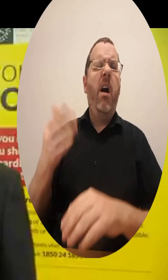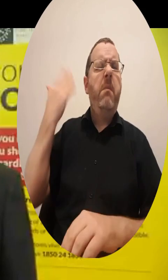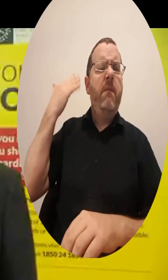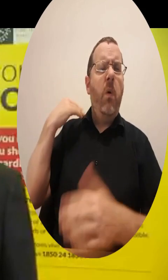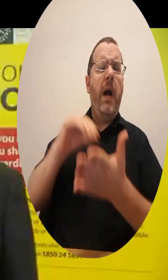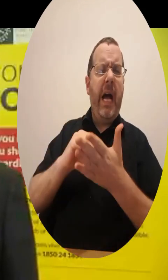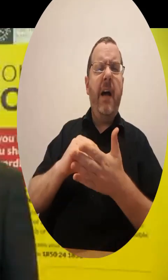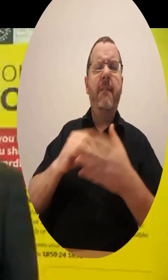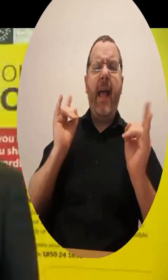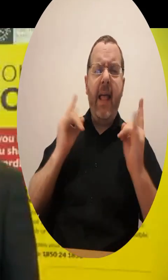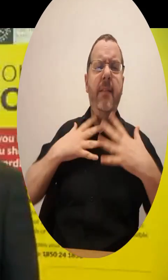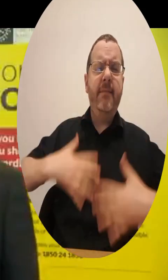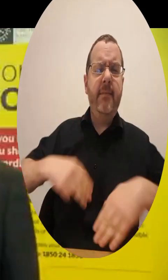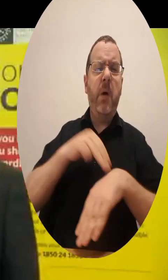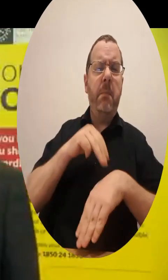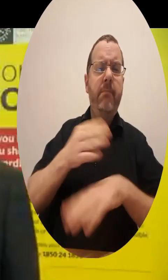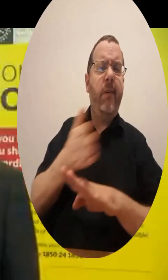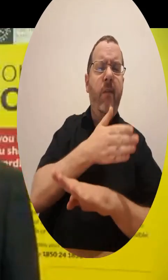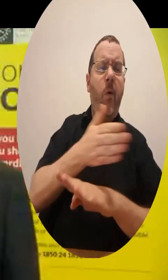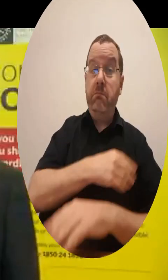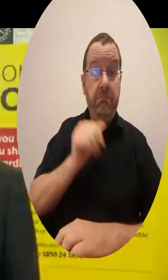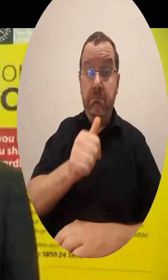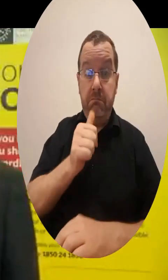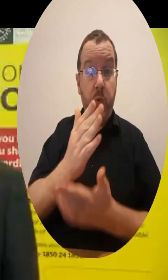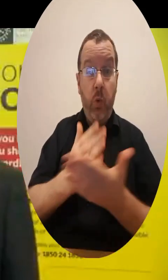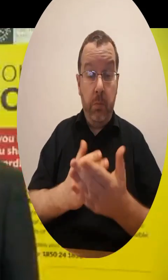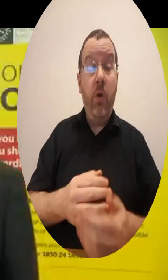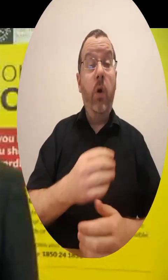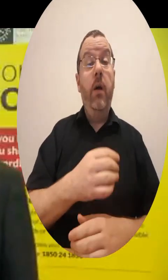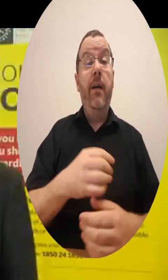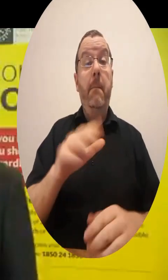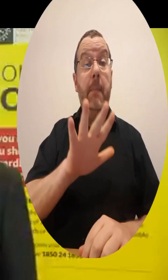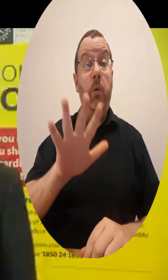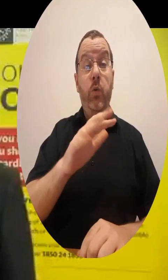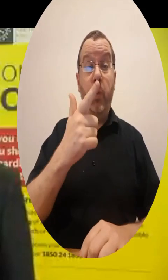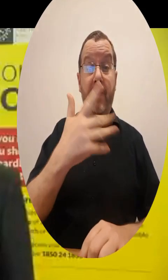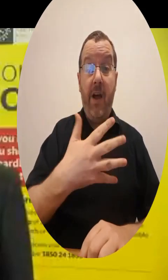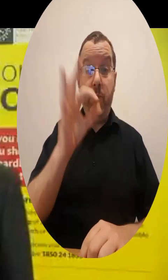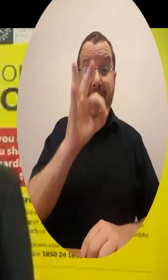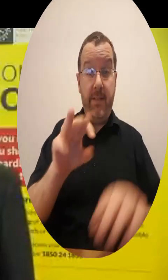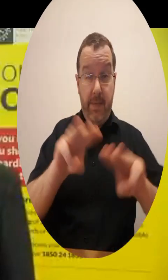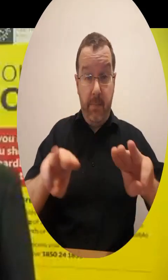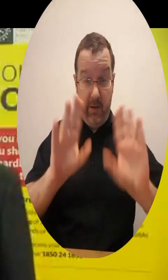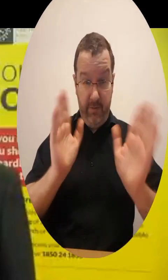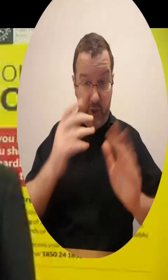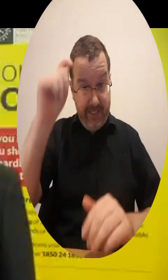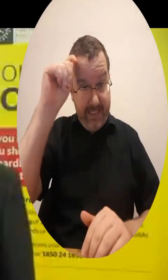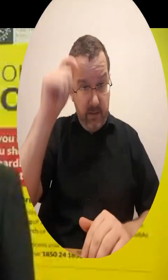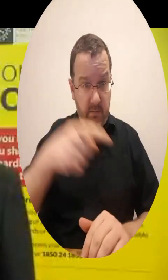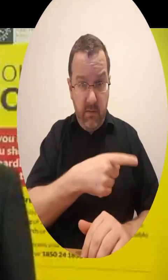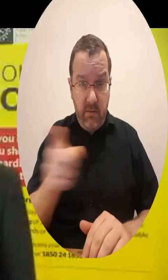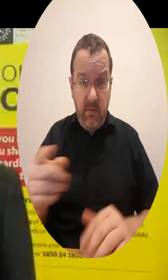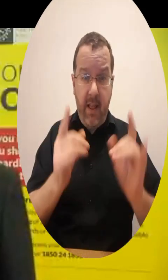an underlying health condition. And in 1 in 4 cases examined, they're healthcare workers,